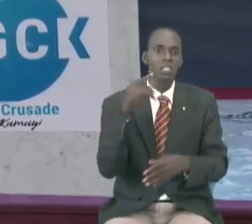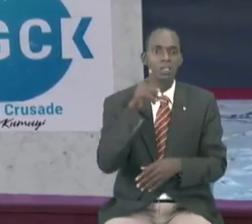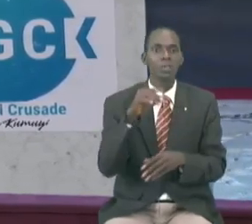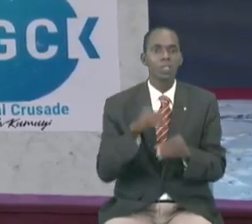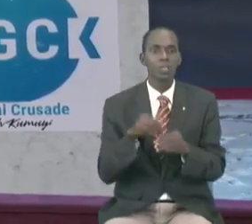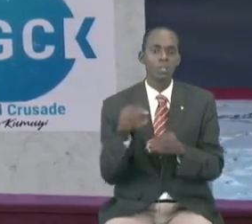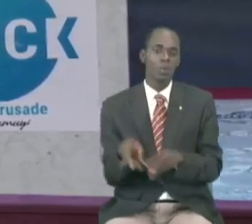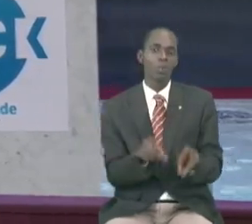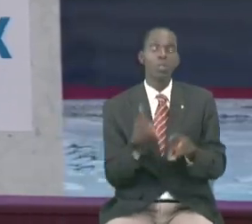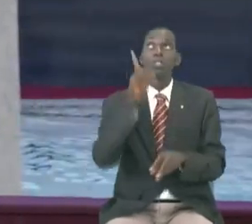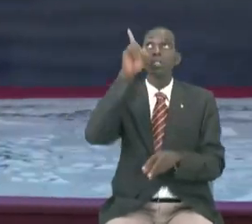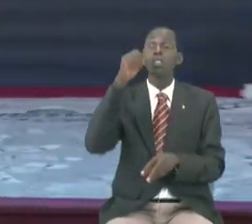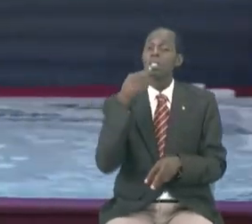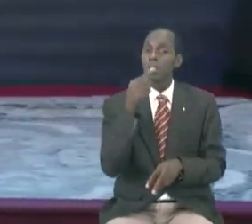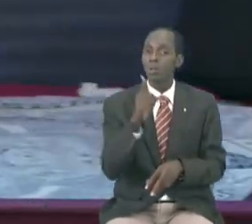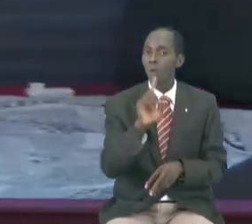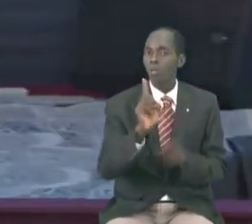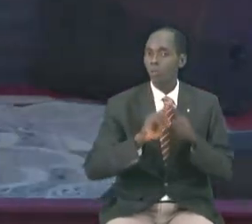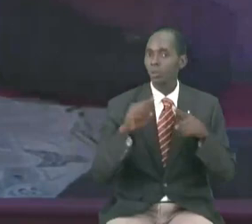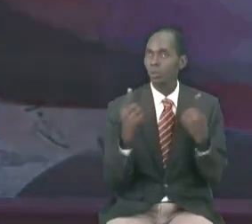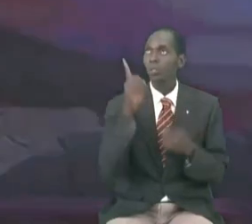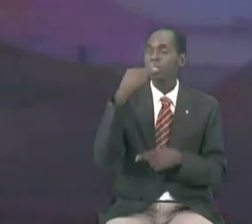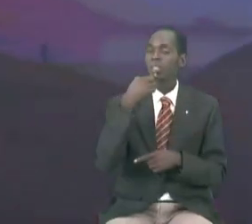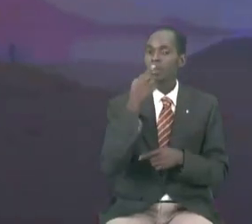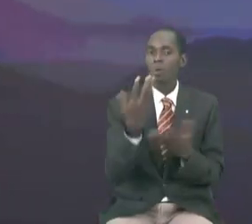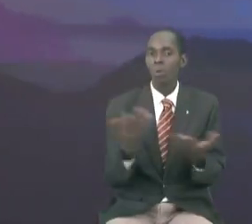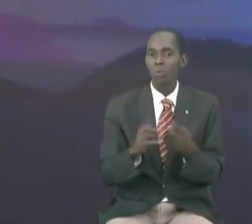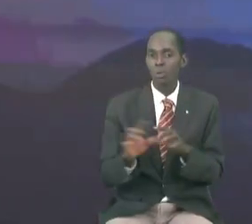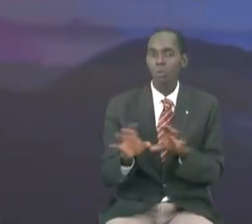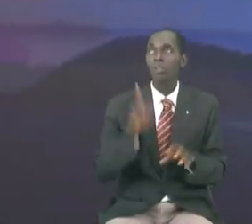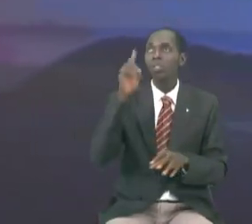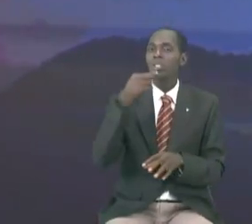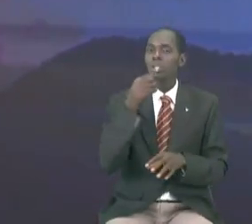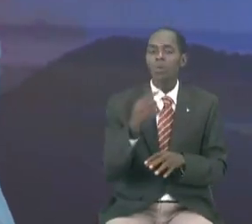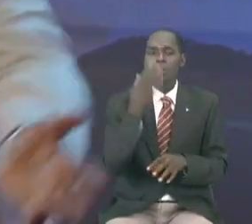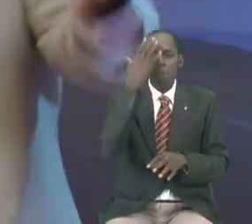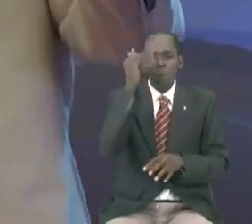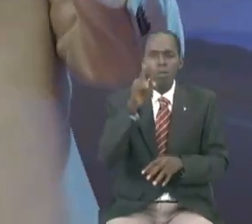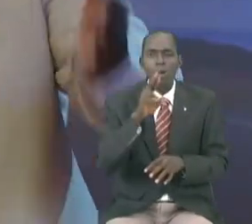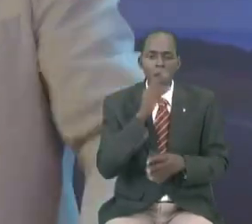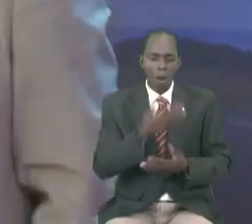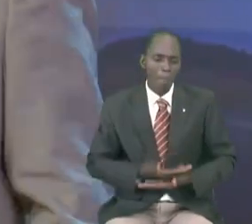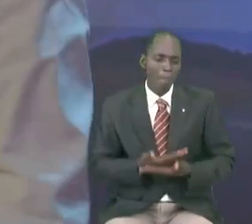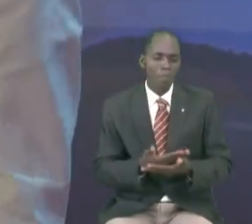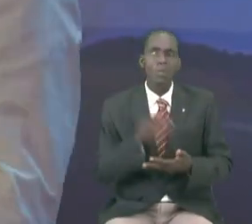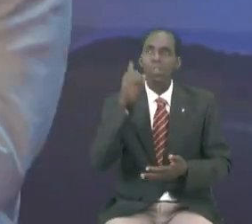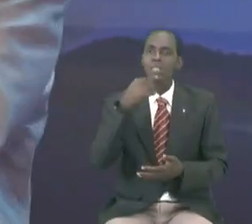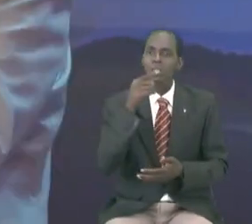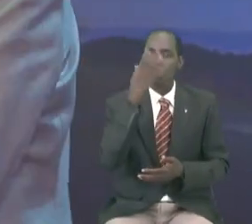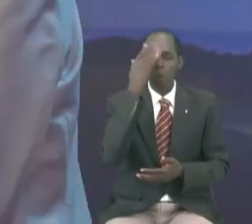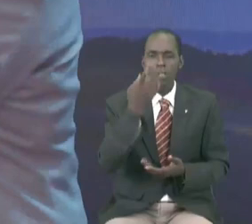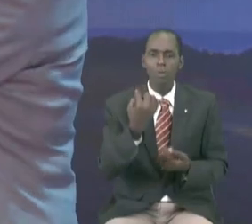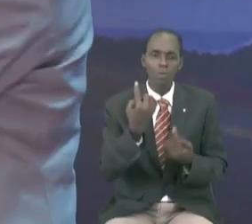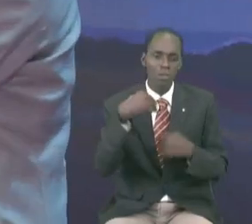why you came in. He told you what he expects of you. And then you followed Jonah that other